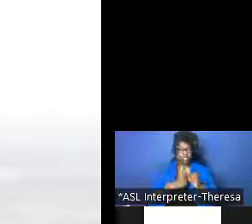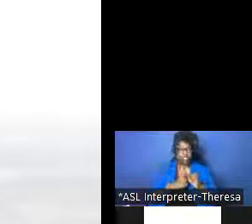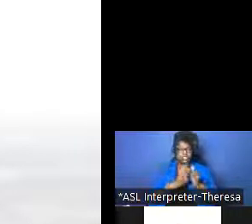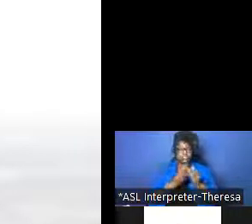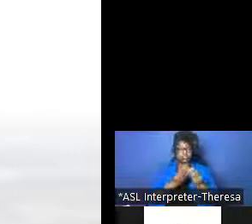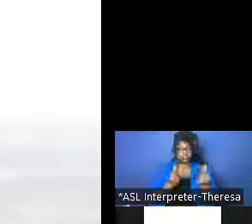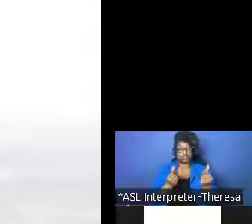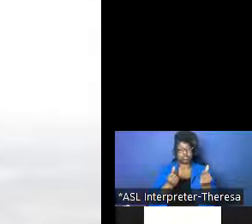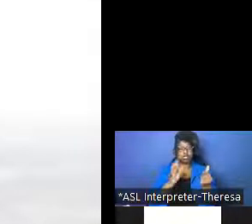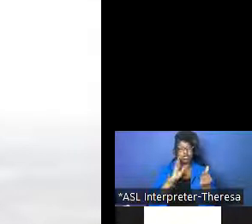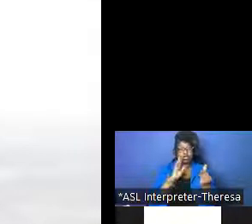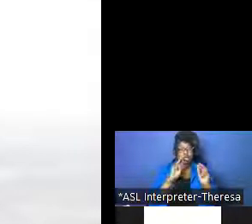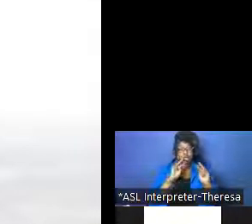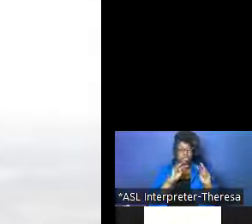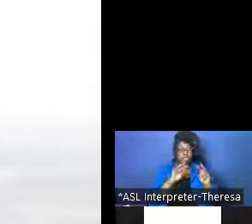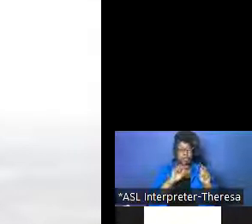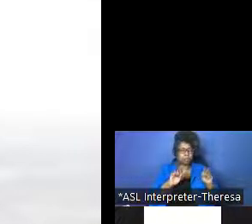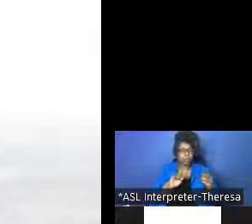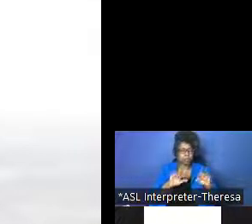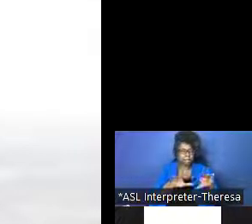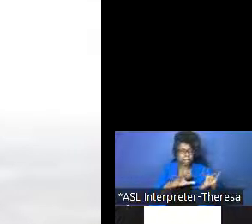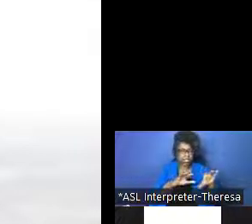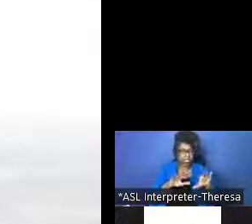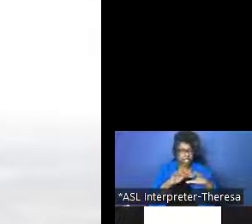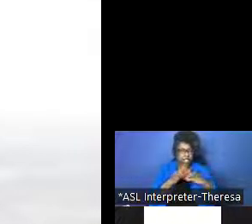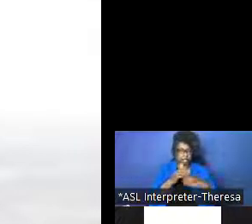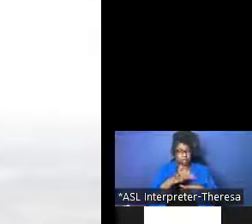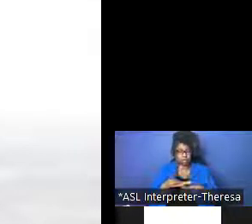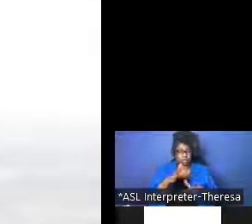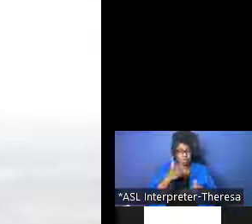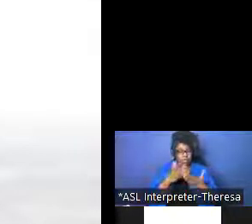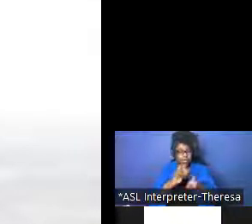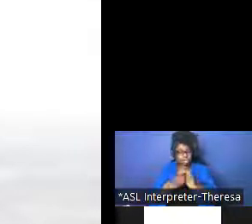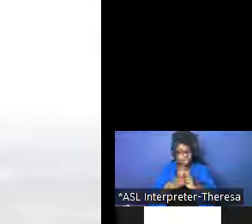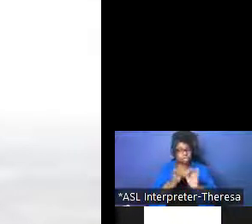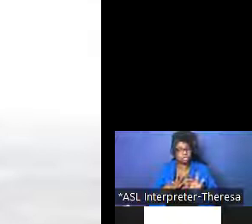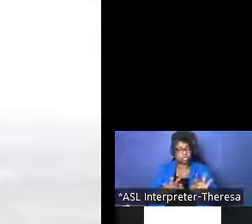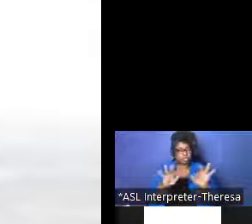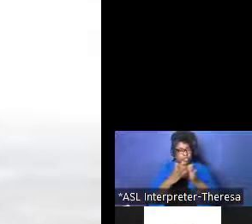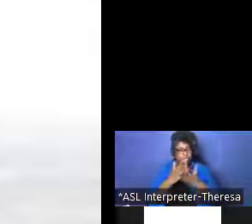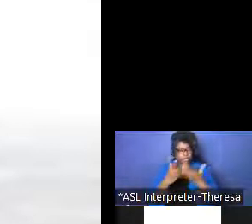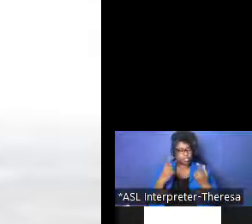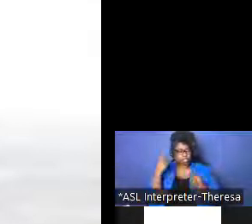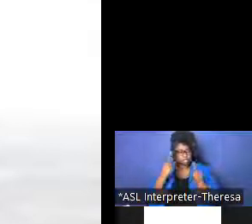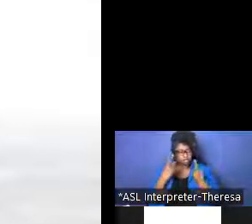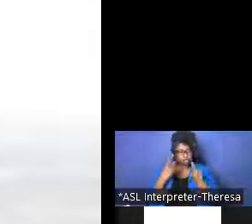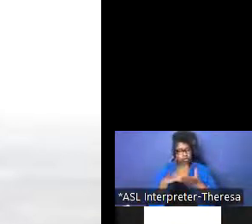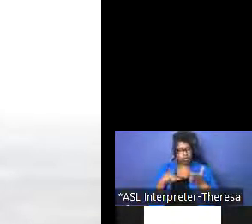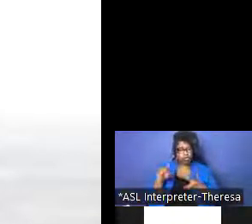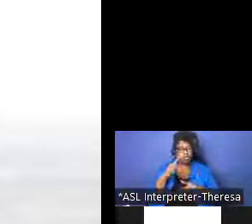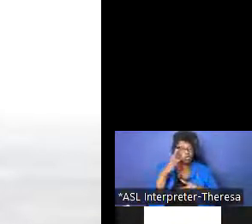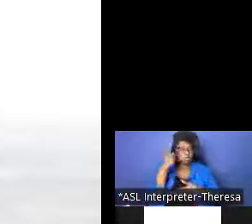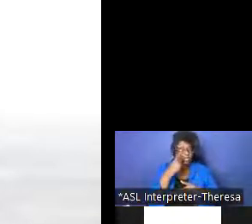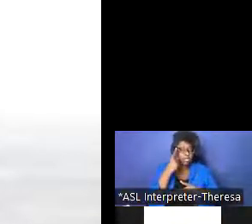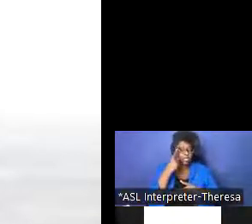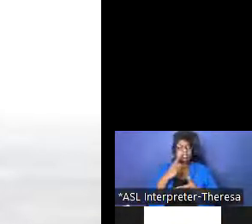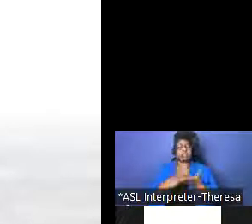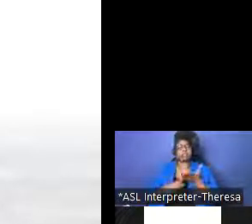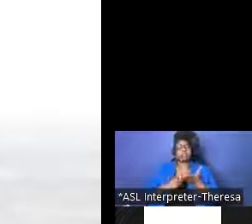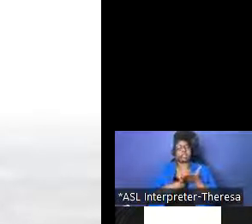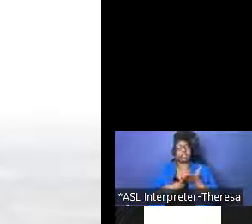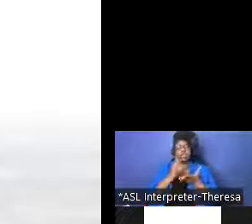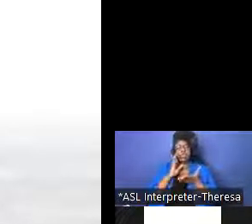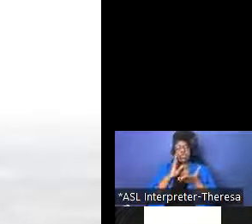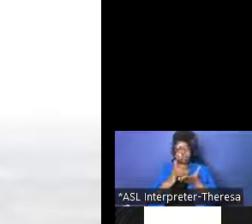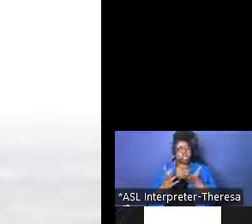possible actions, how the area might change, key considerations, what do you think? And discussion will be of